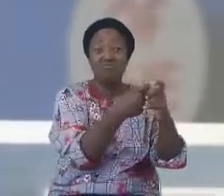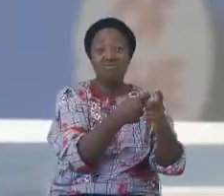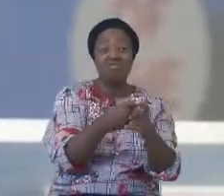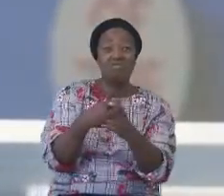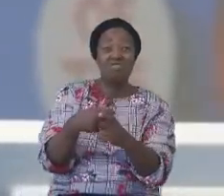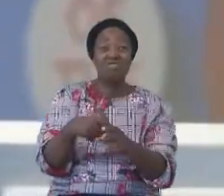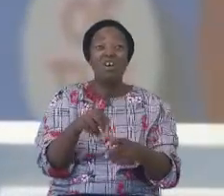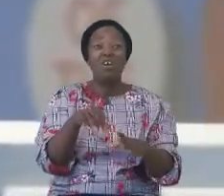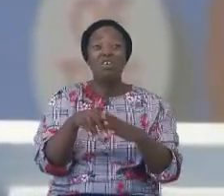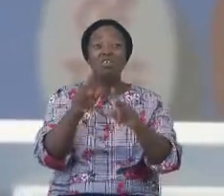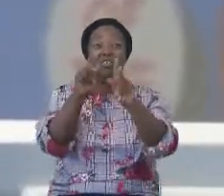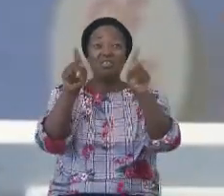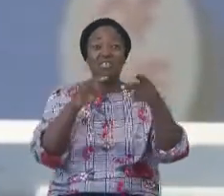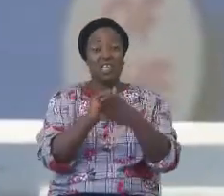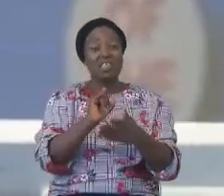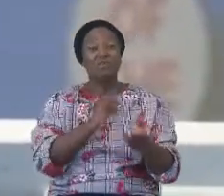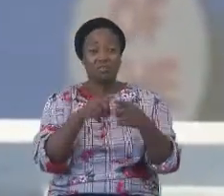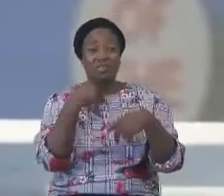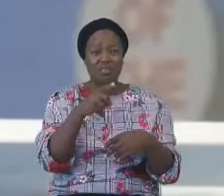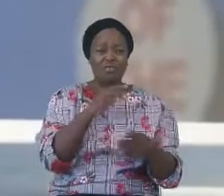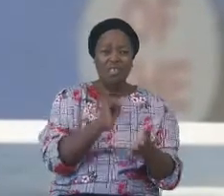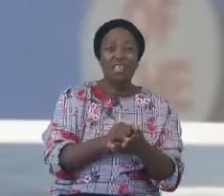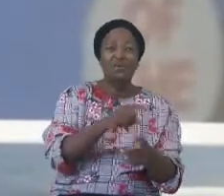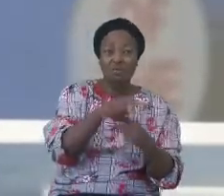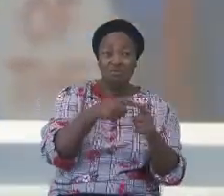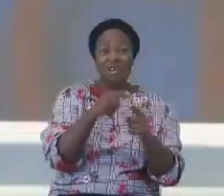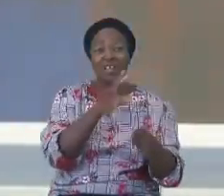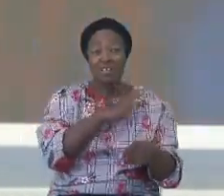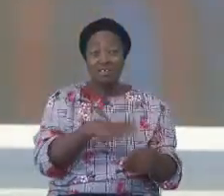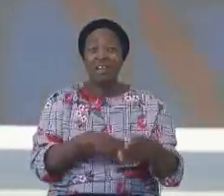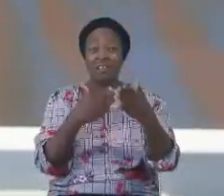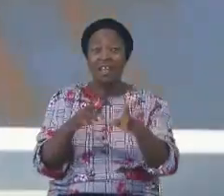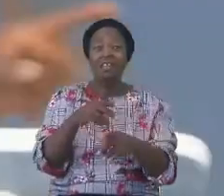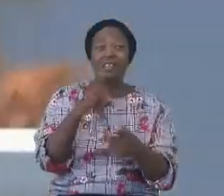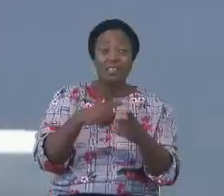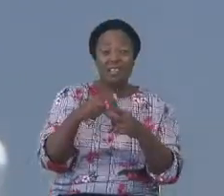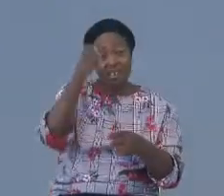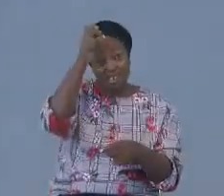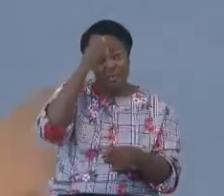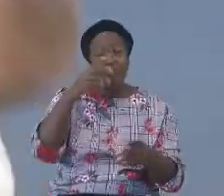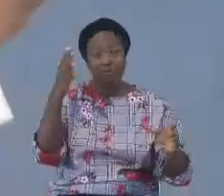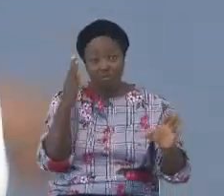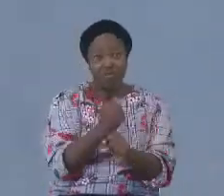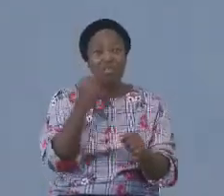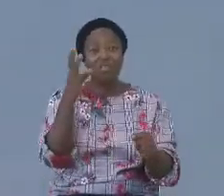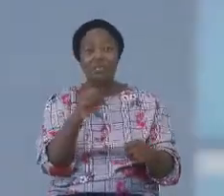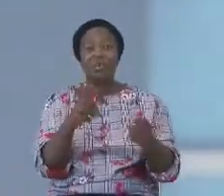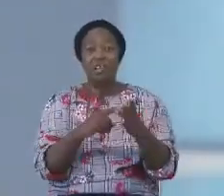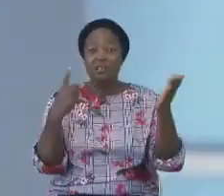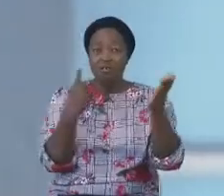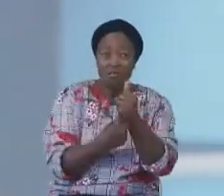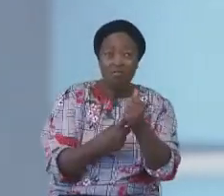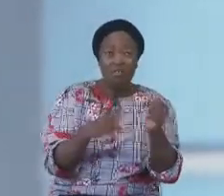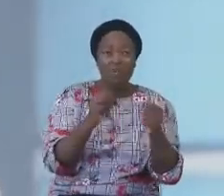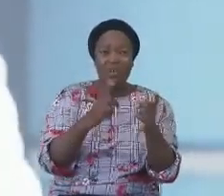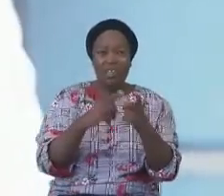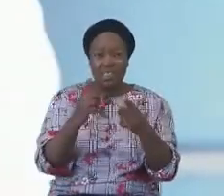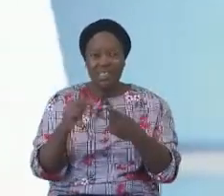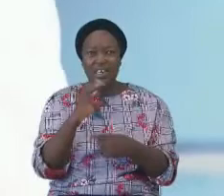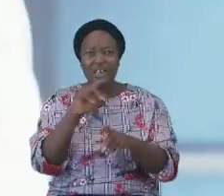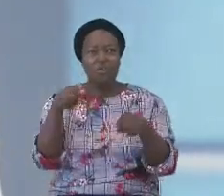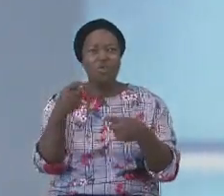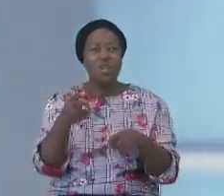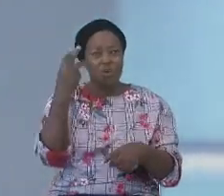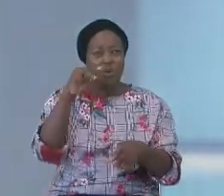they preach and, you know, they run about on the pulpit and they said, I want to tell you, when Christ died, then